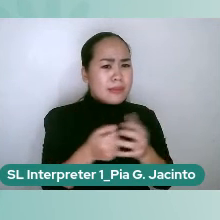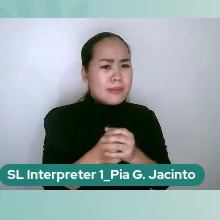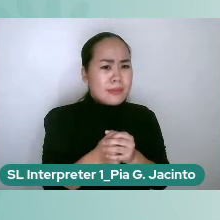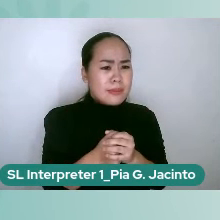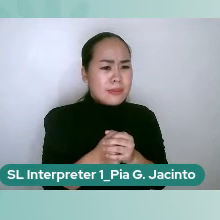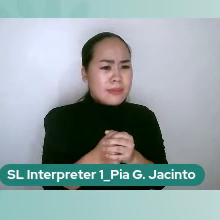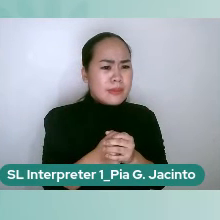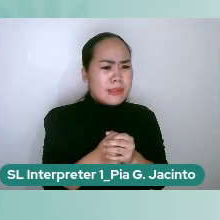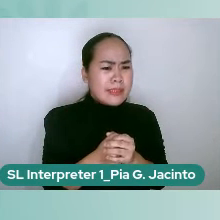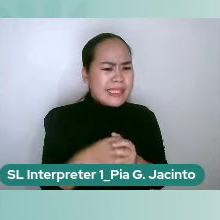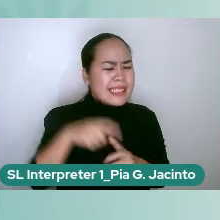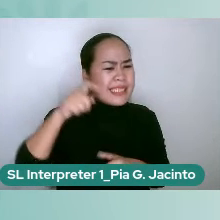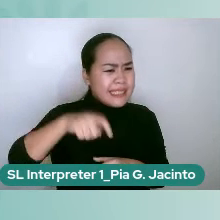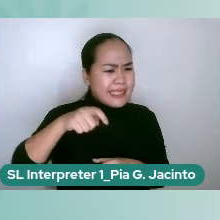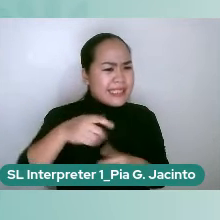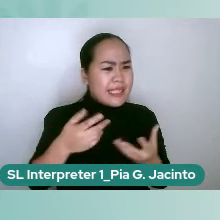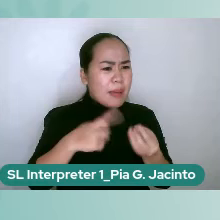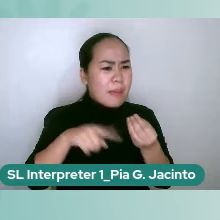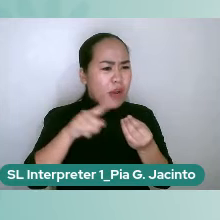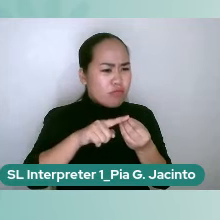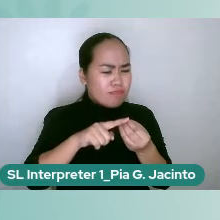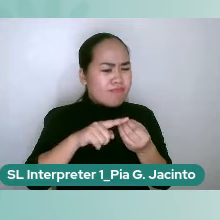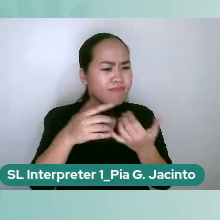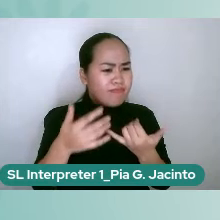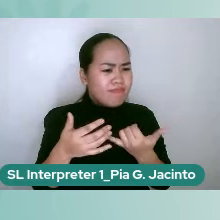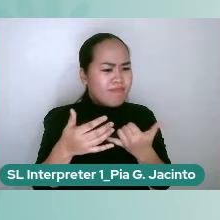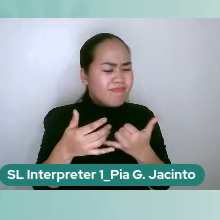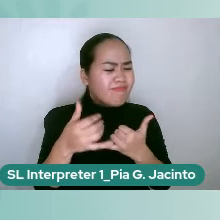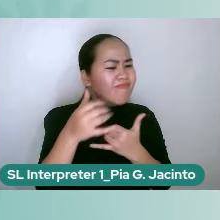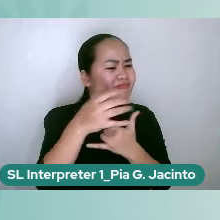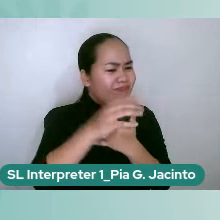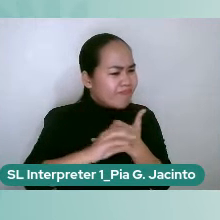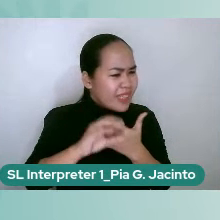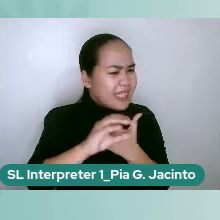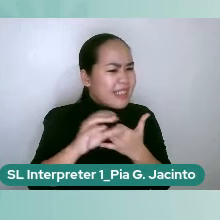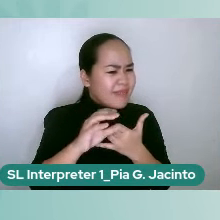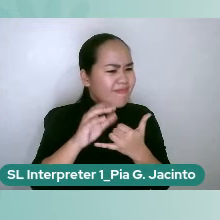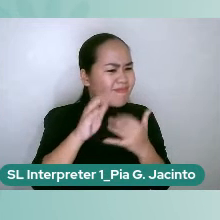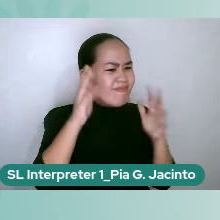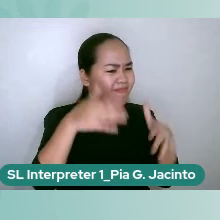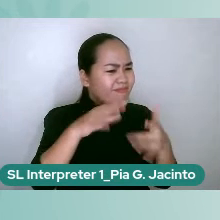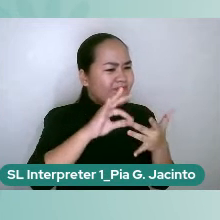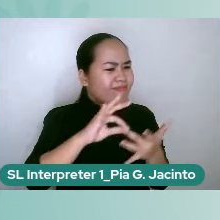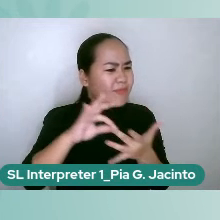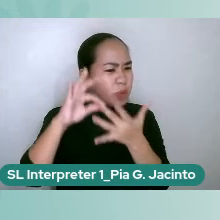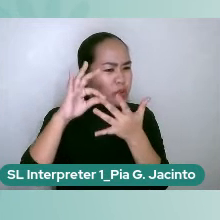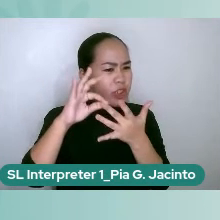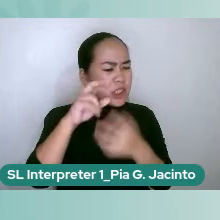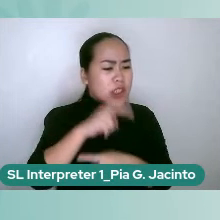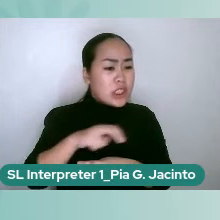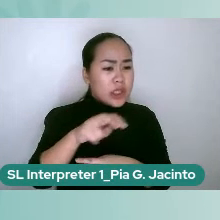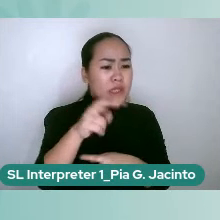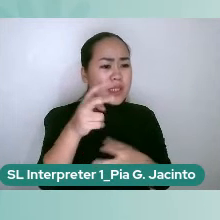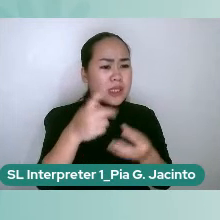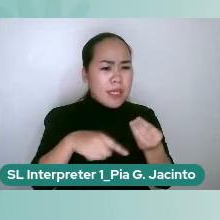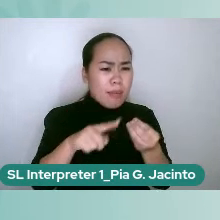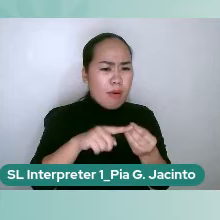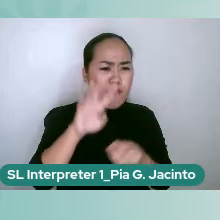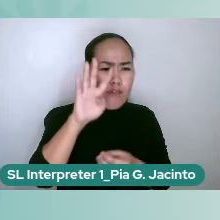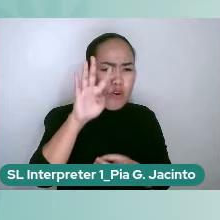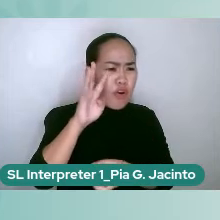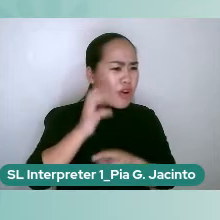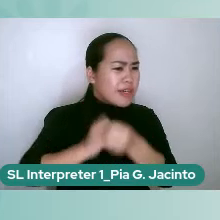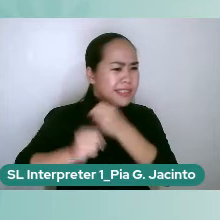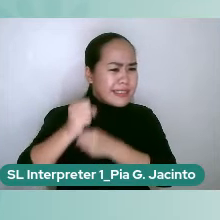to take up cervical cancer elimination as a priority. It has been a journey. It started now about 4 years ago when